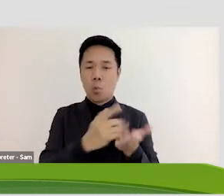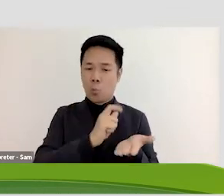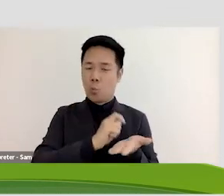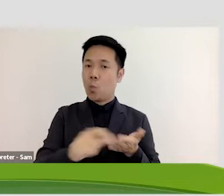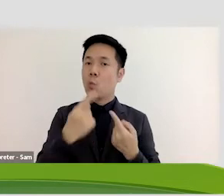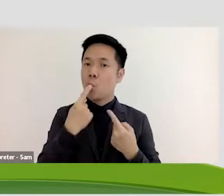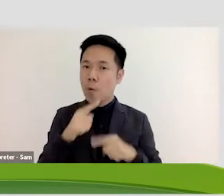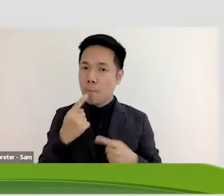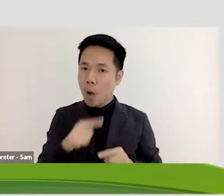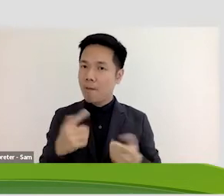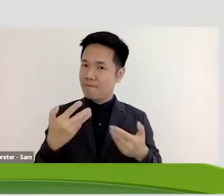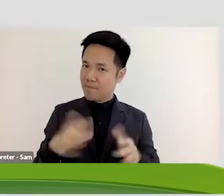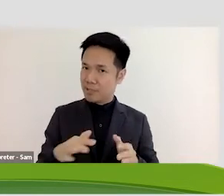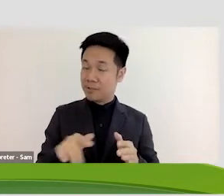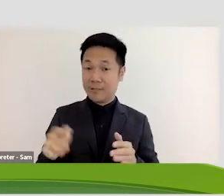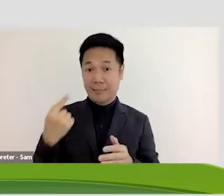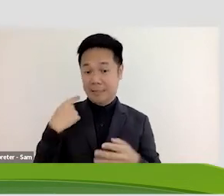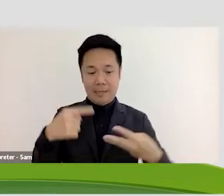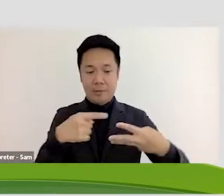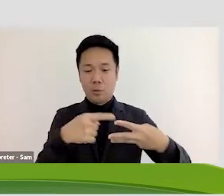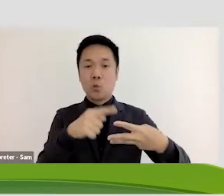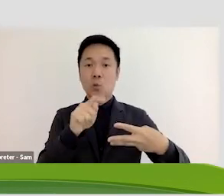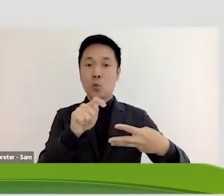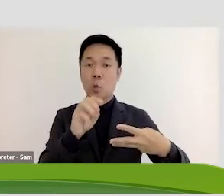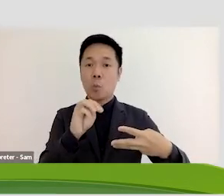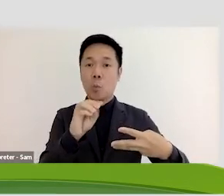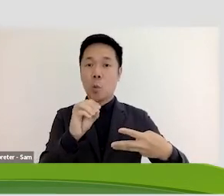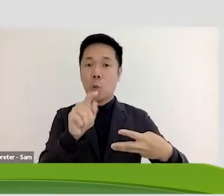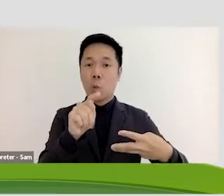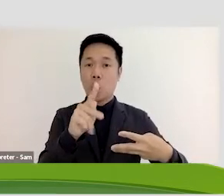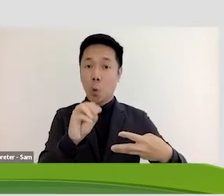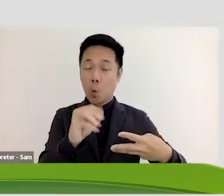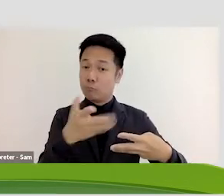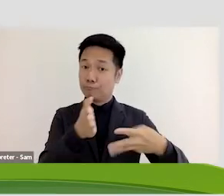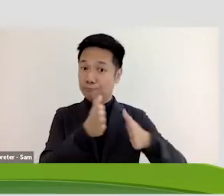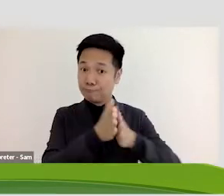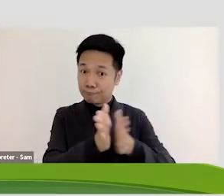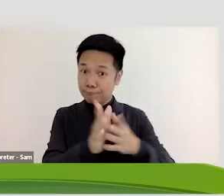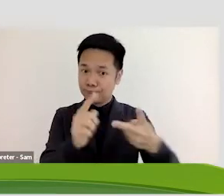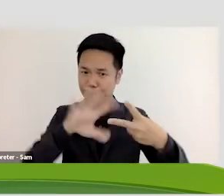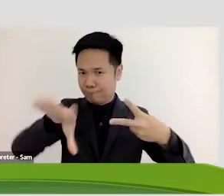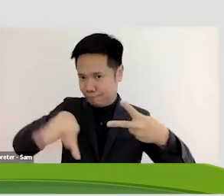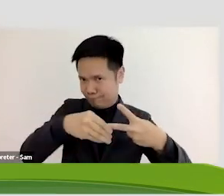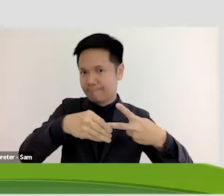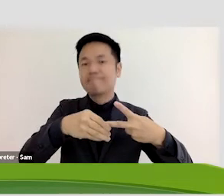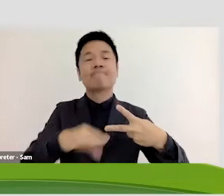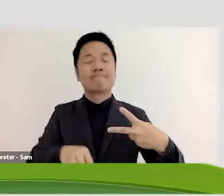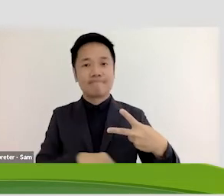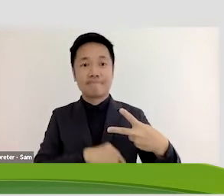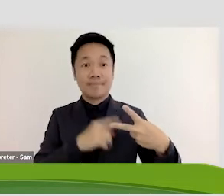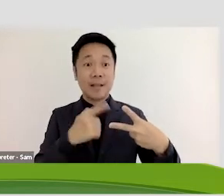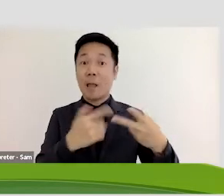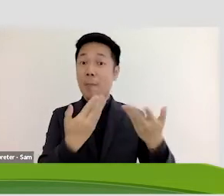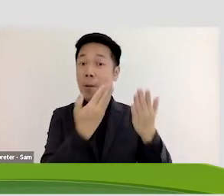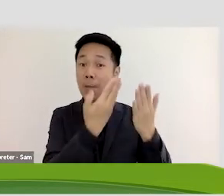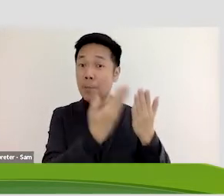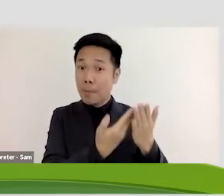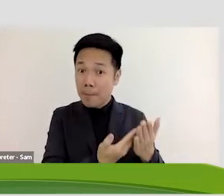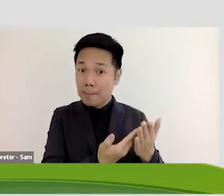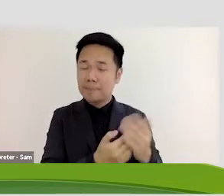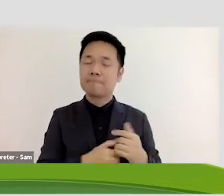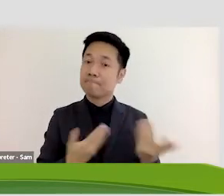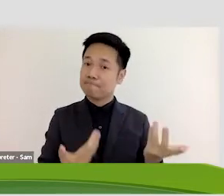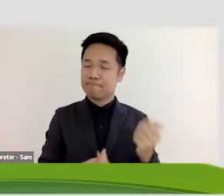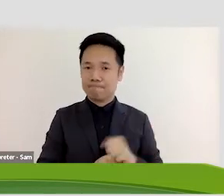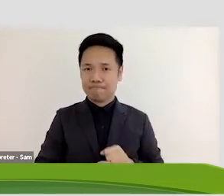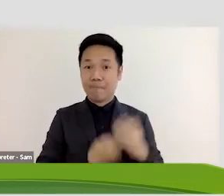from my colleague Tomoko. The recommendations are as follows. Develop a harmonized